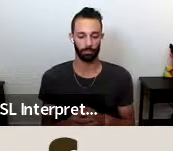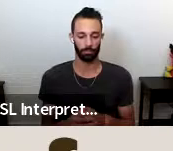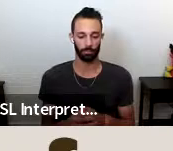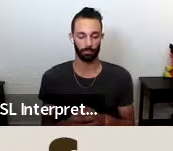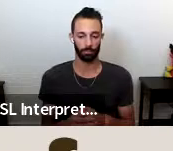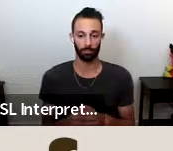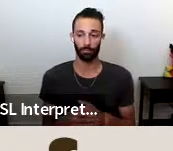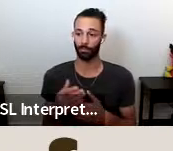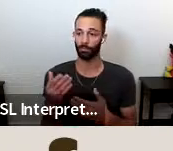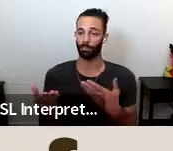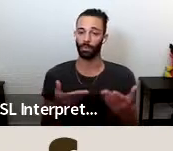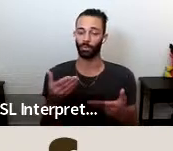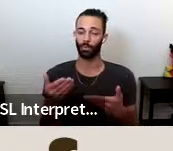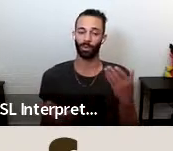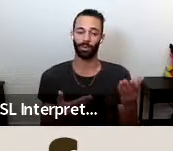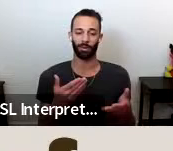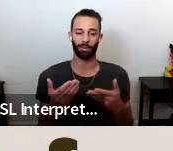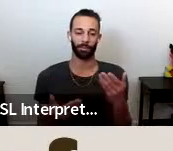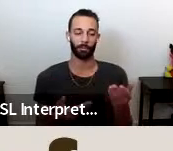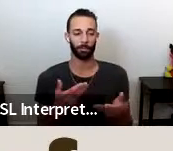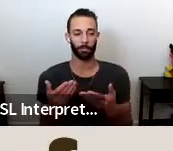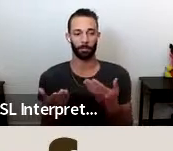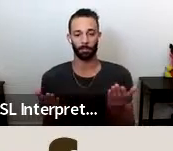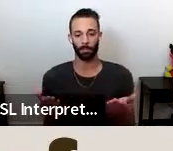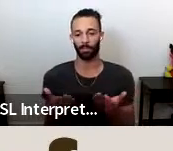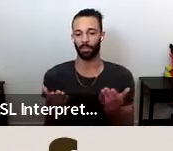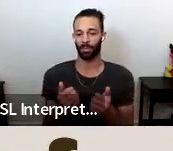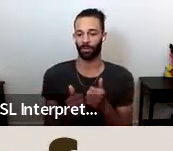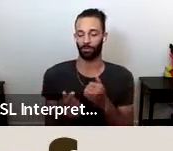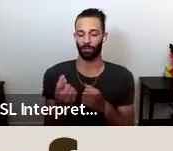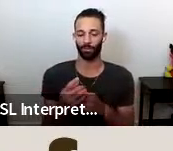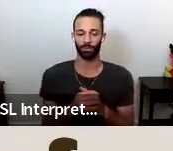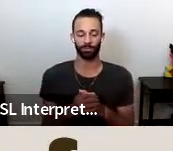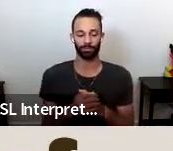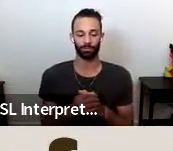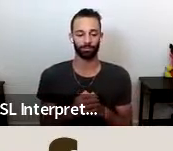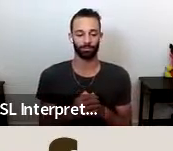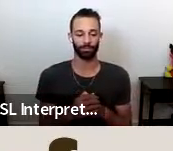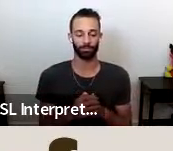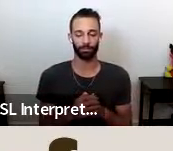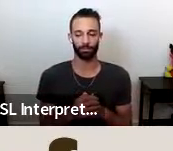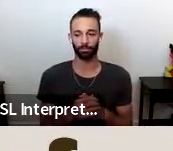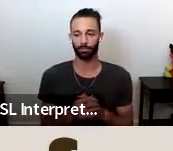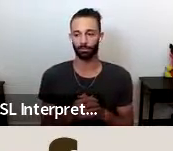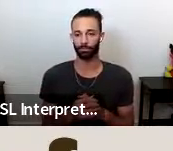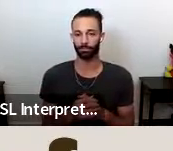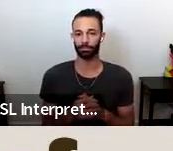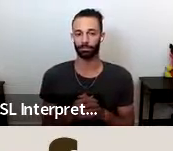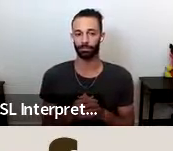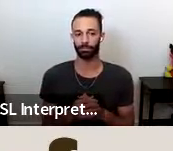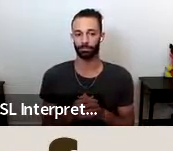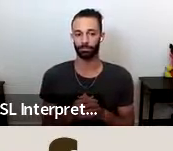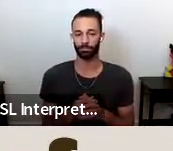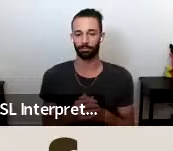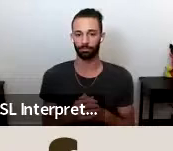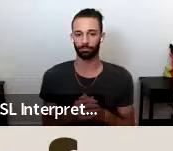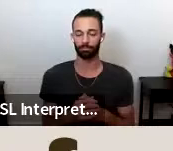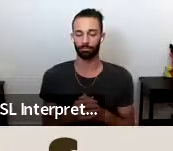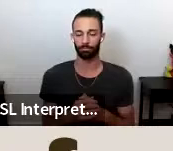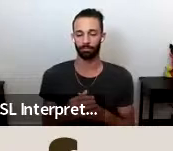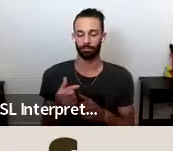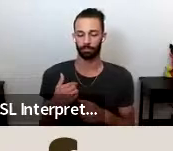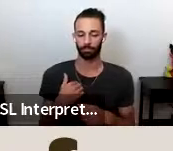Welcome in, everybody. Welcome everyone. Um, I'm going to do a quick run through of how